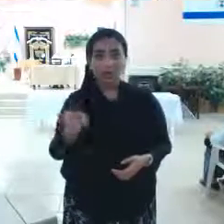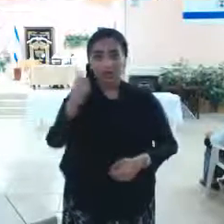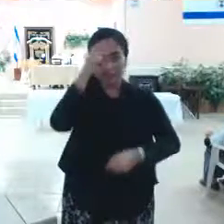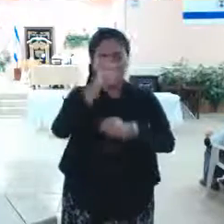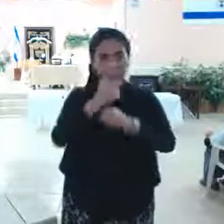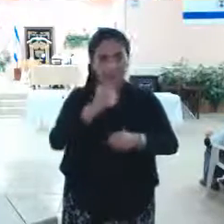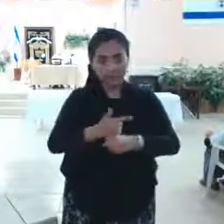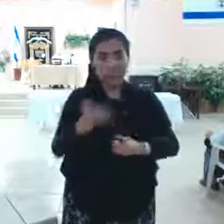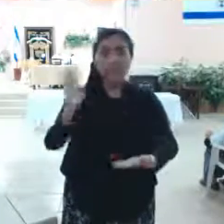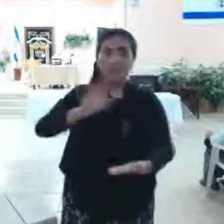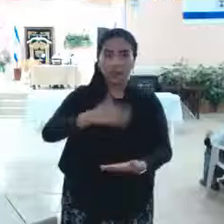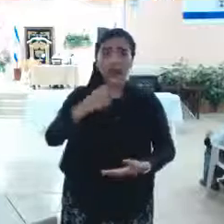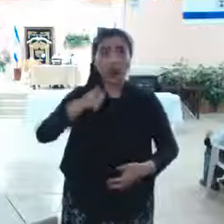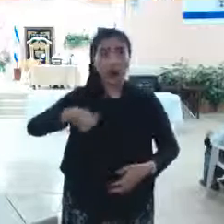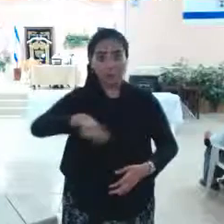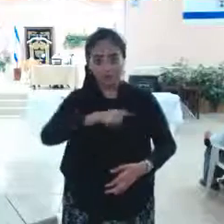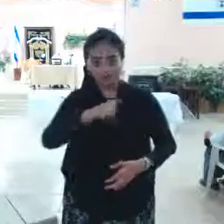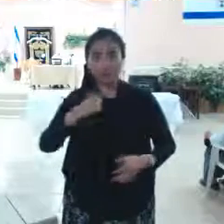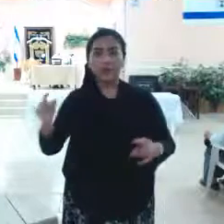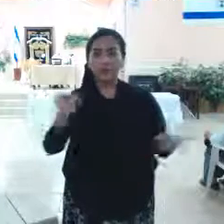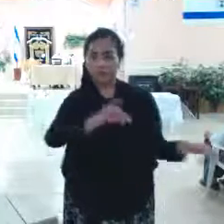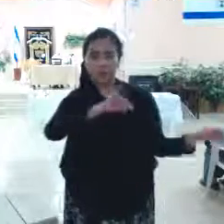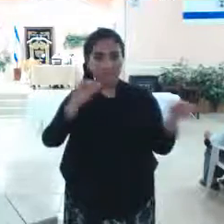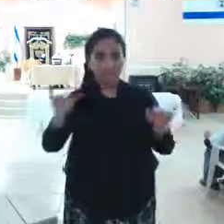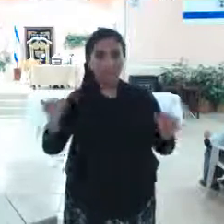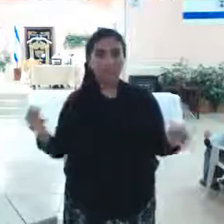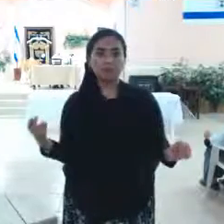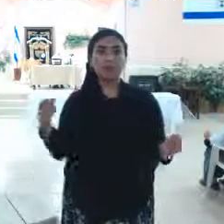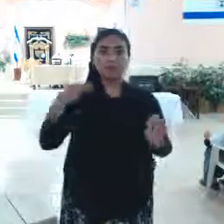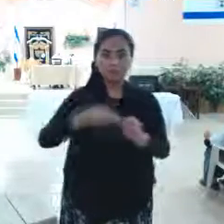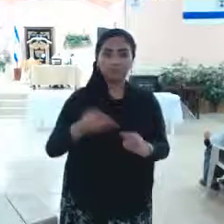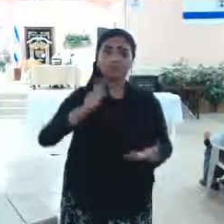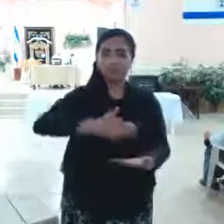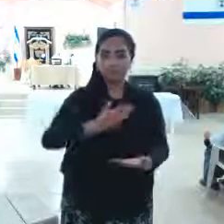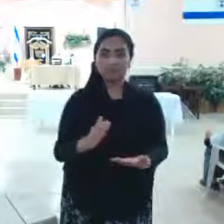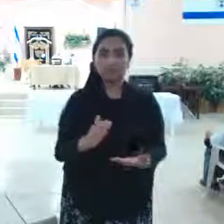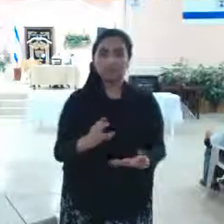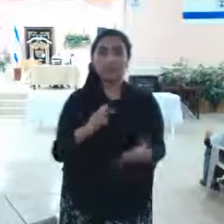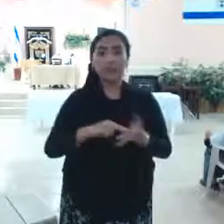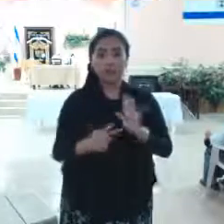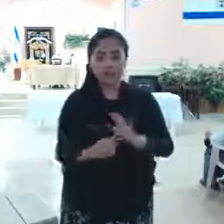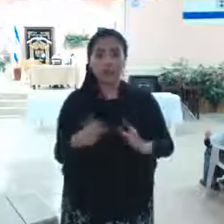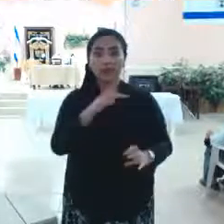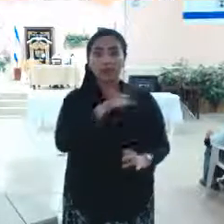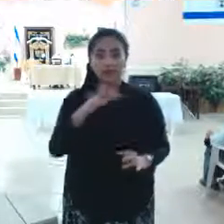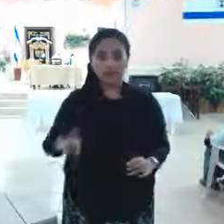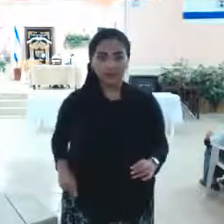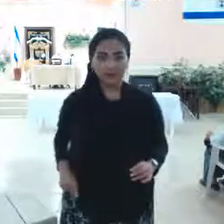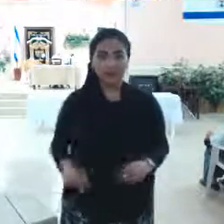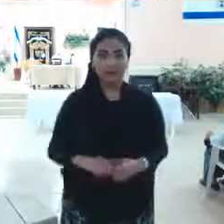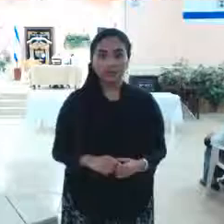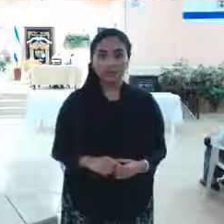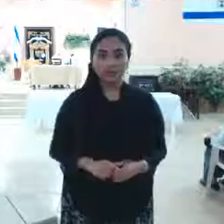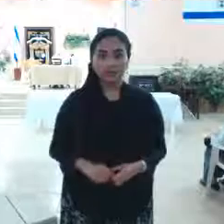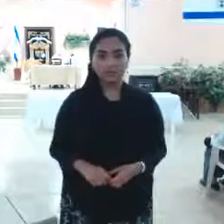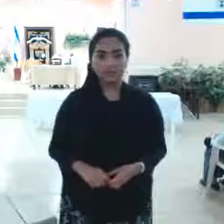the brothers play. And we join the exaltation. So the king